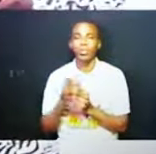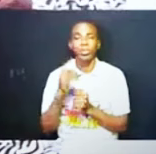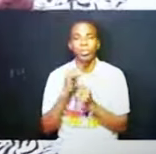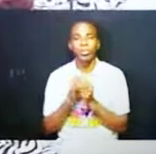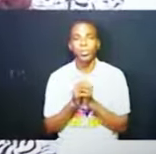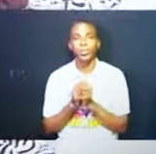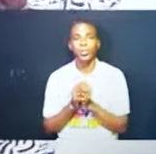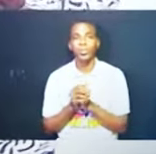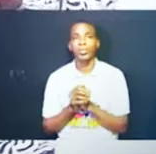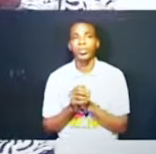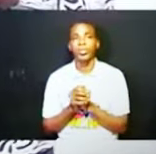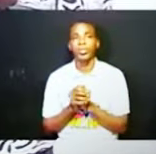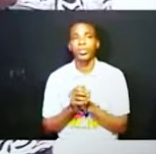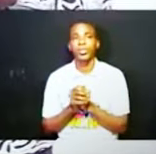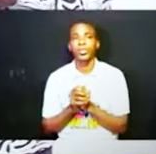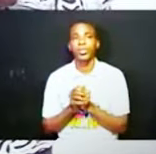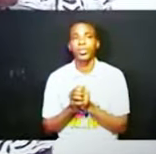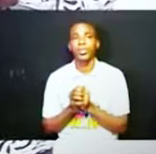dumiensa.